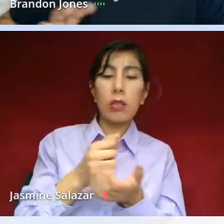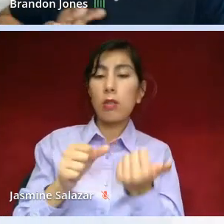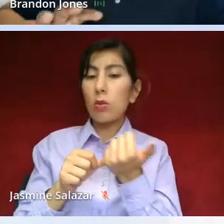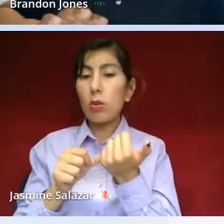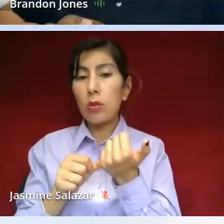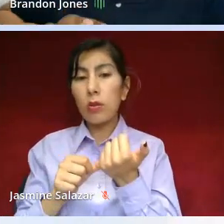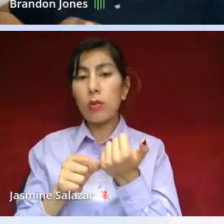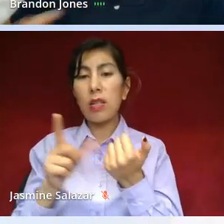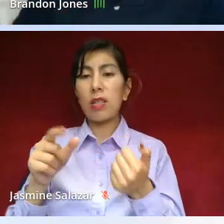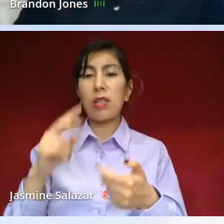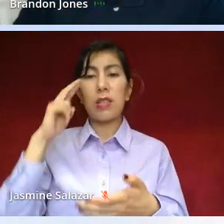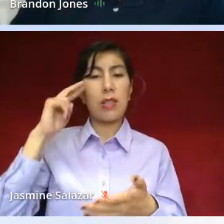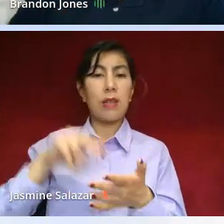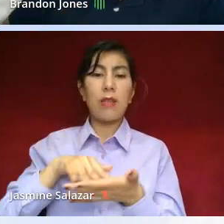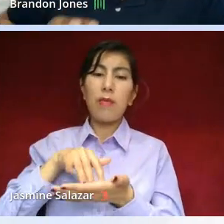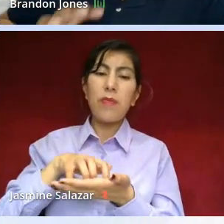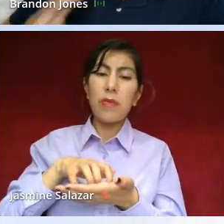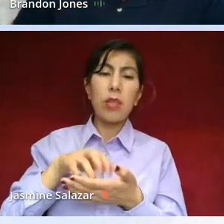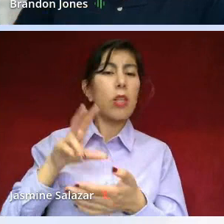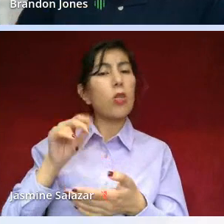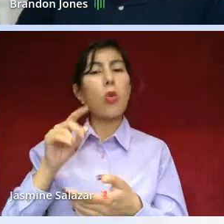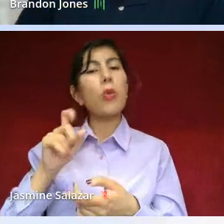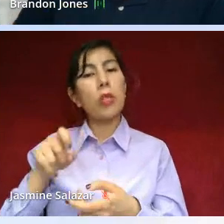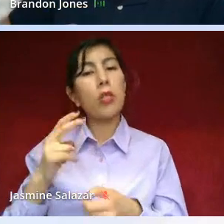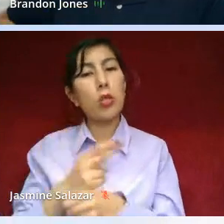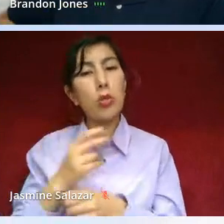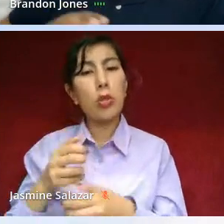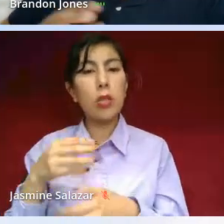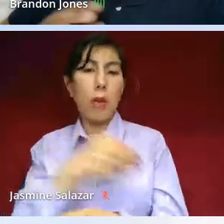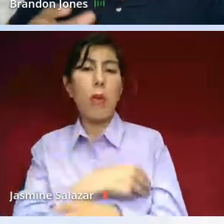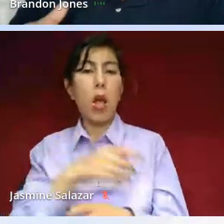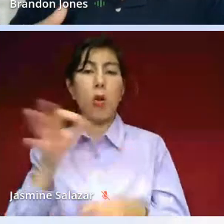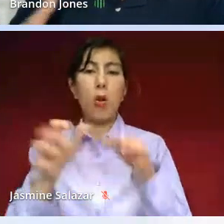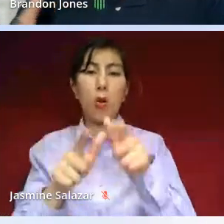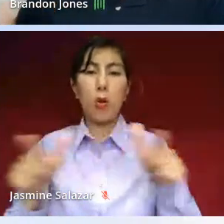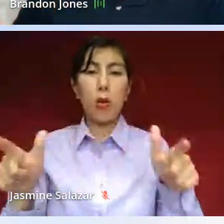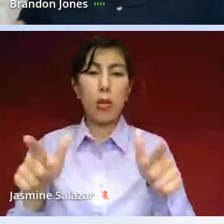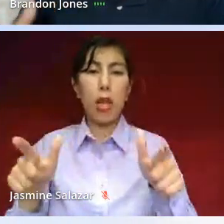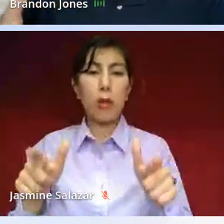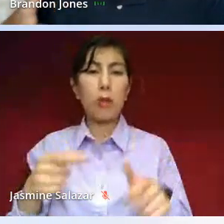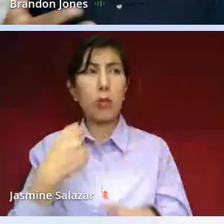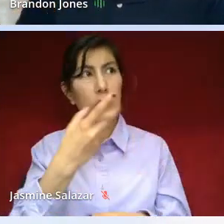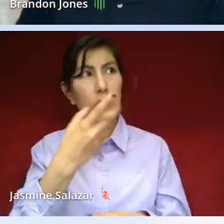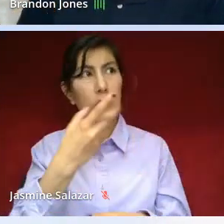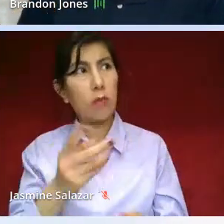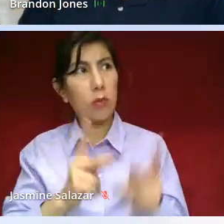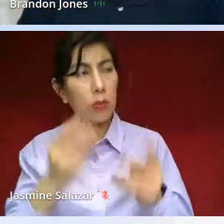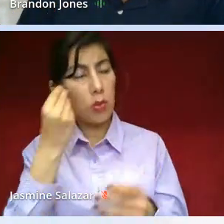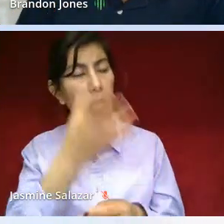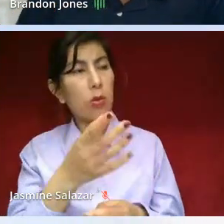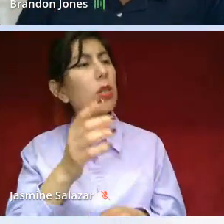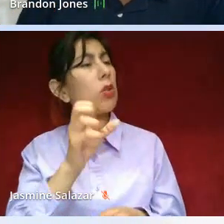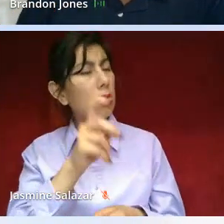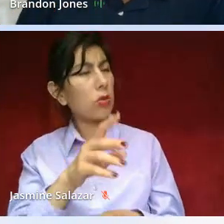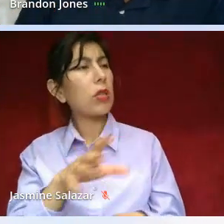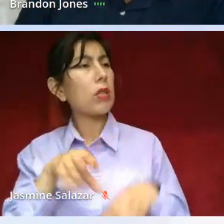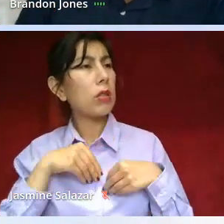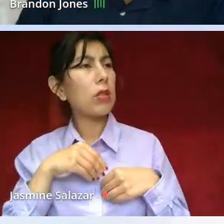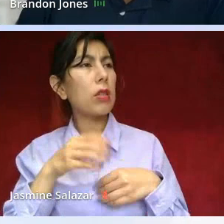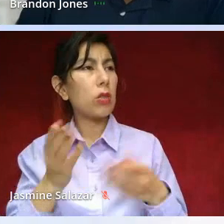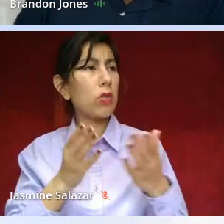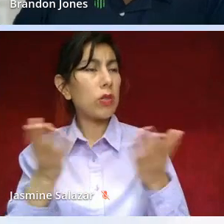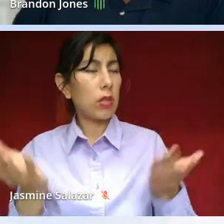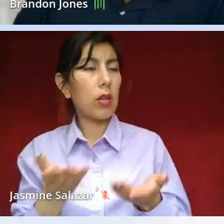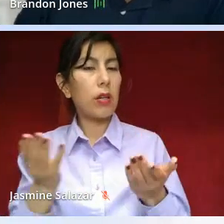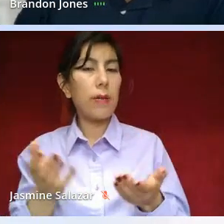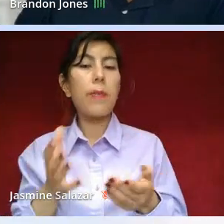we have to use the power of language. We have to use reframes to let people know that it's okay to receive the services that are here. And I